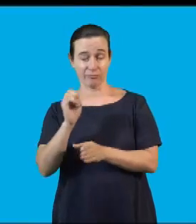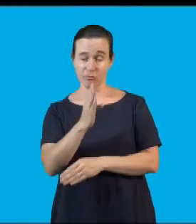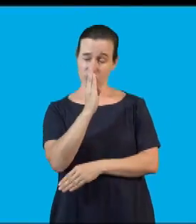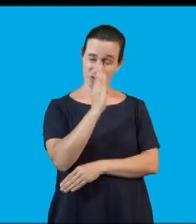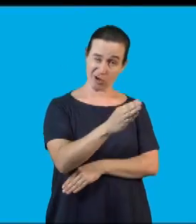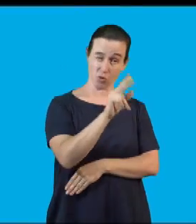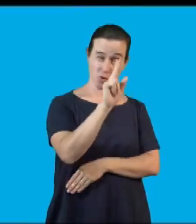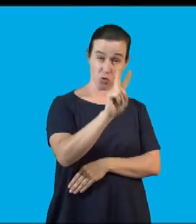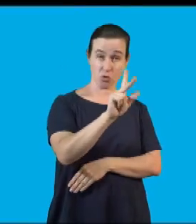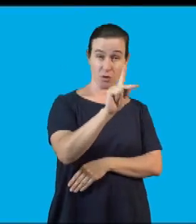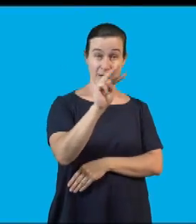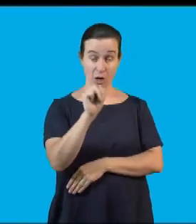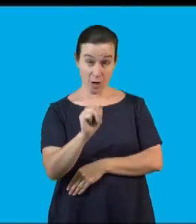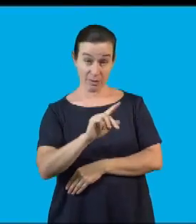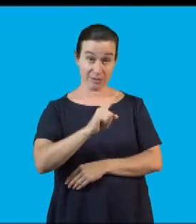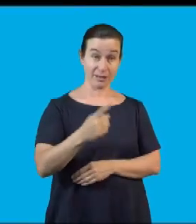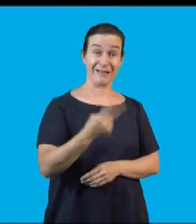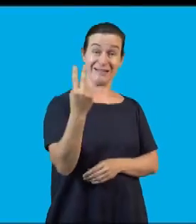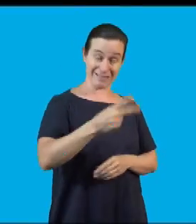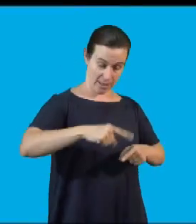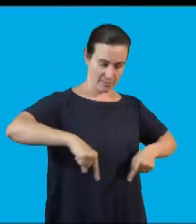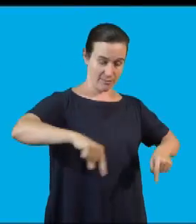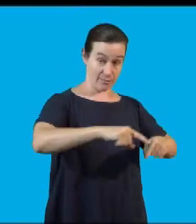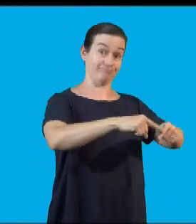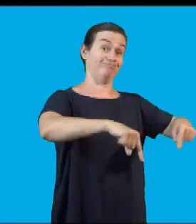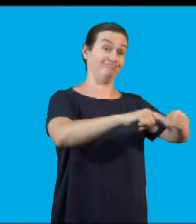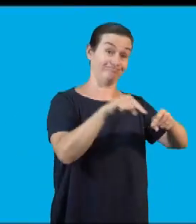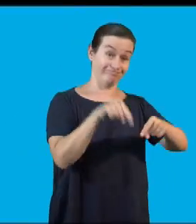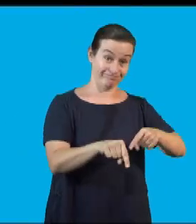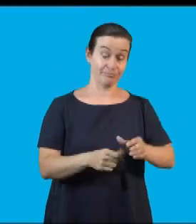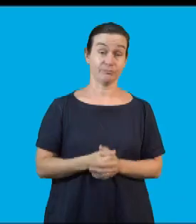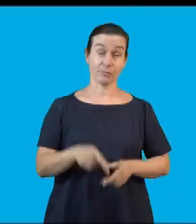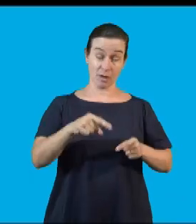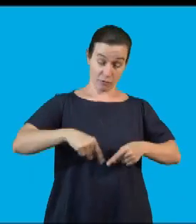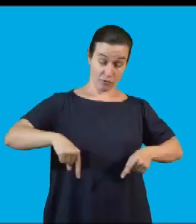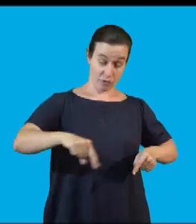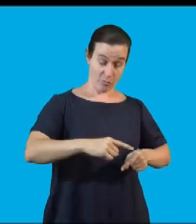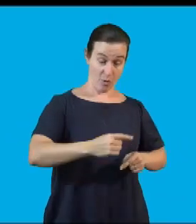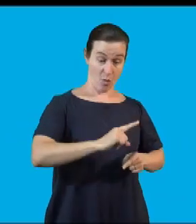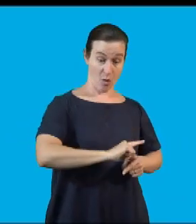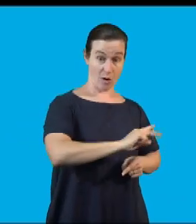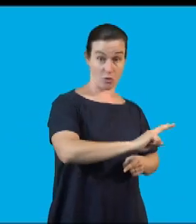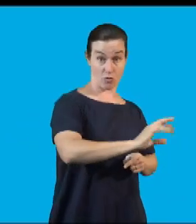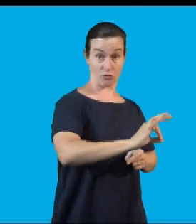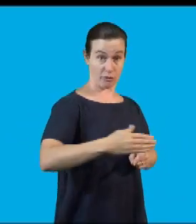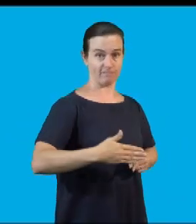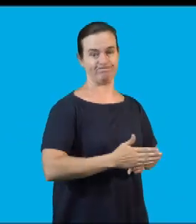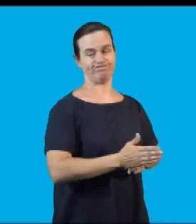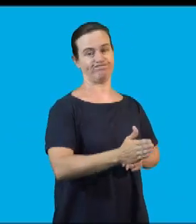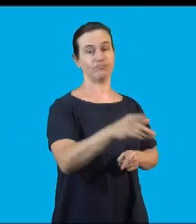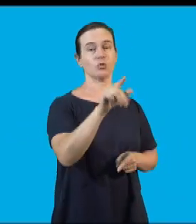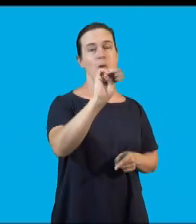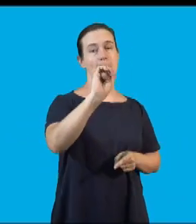2 kilometers until you reach the second roundabout. At the roundabout, take the third exit onto Maple